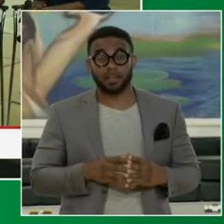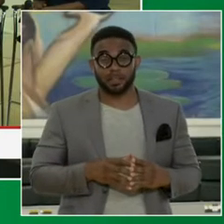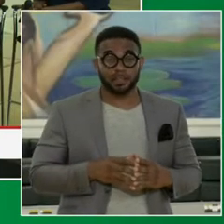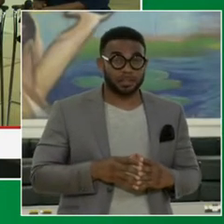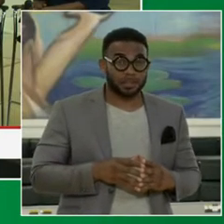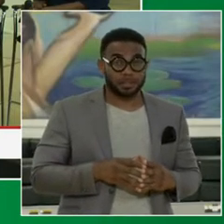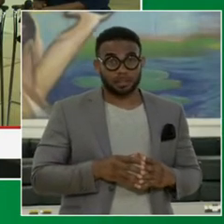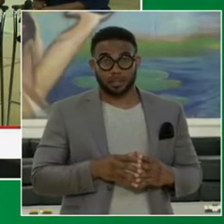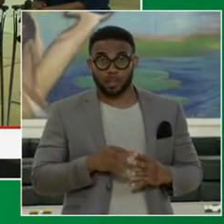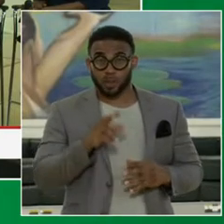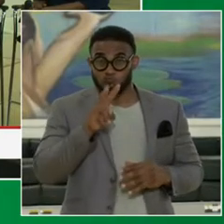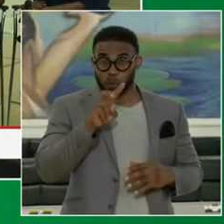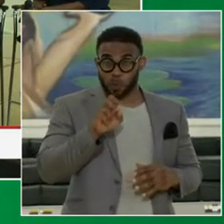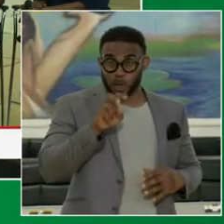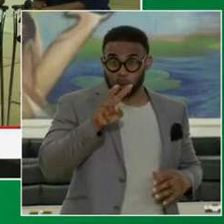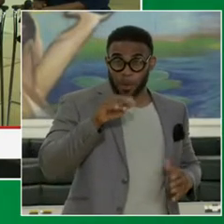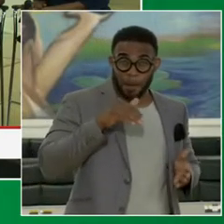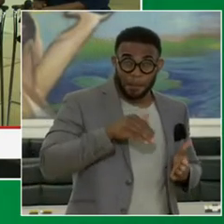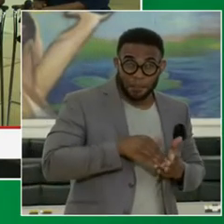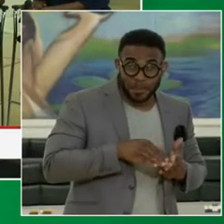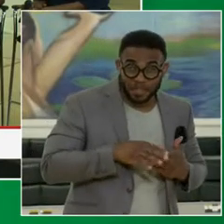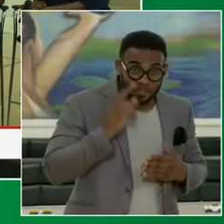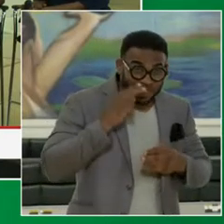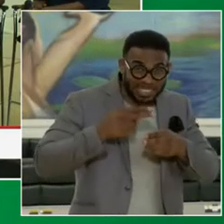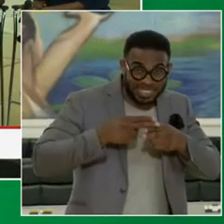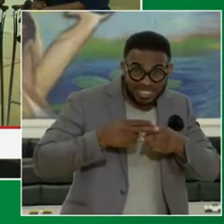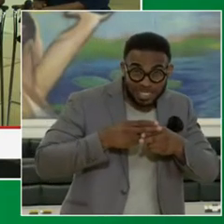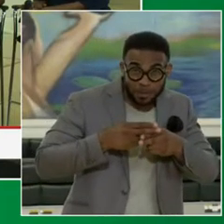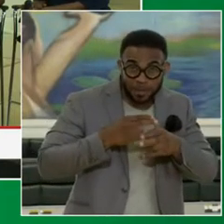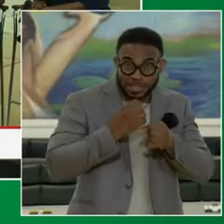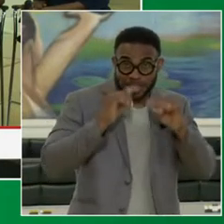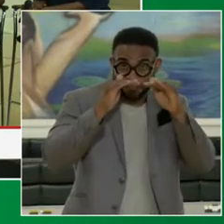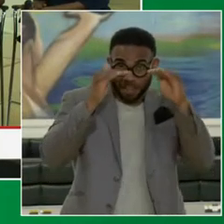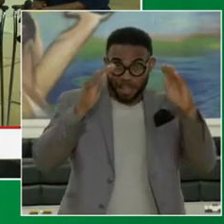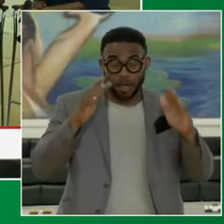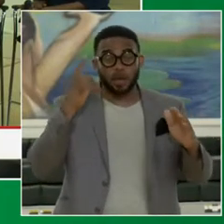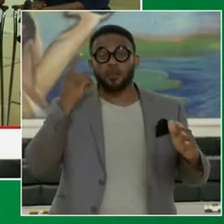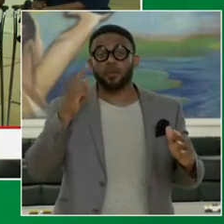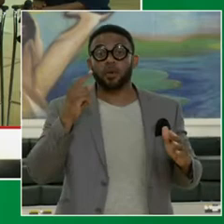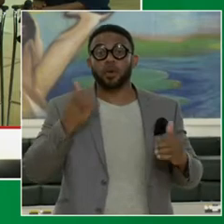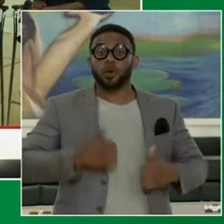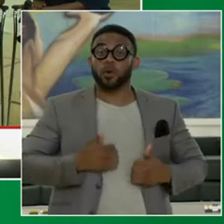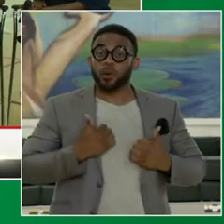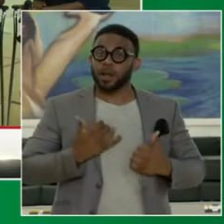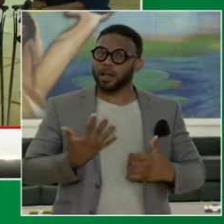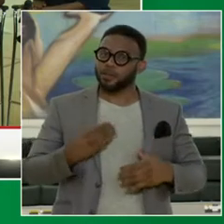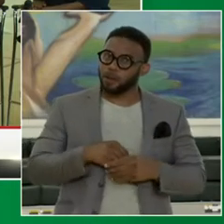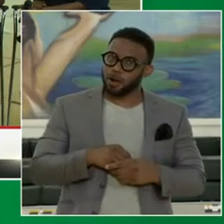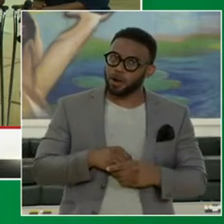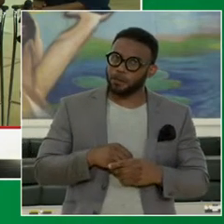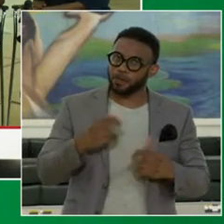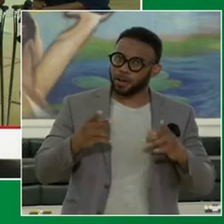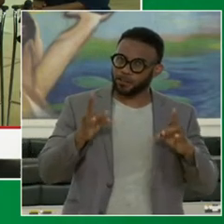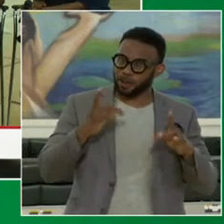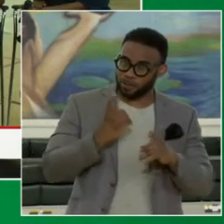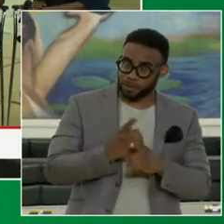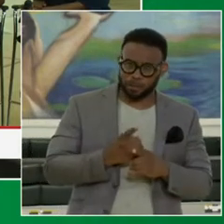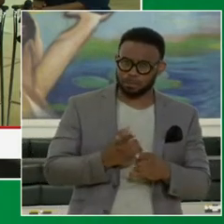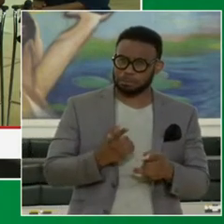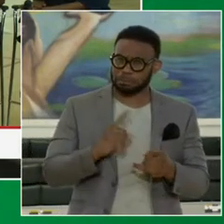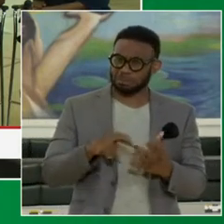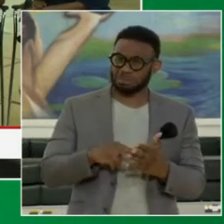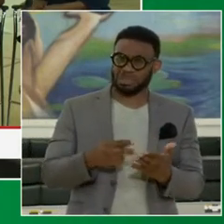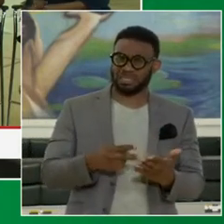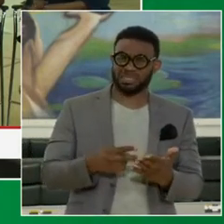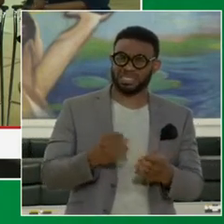at the figure, $2.2 million for temporary safe housing for residents involved in gun violence. Sure. Who wants to talk about